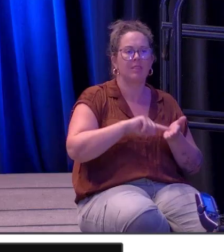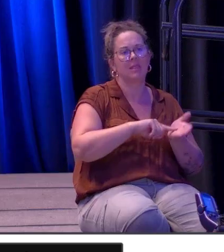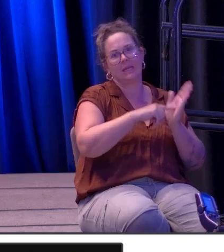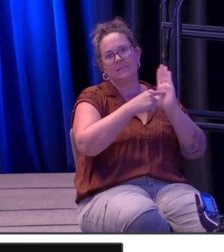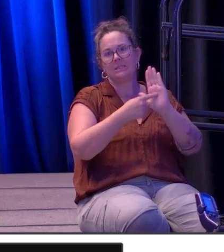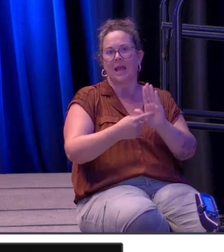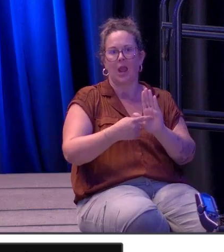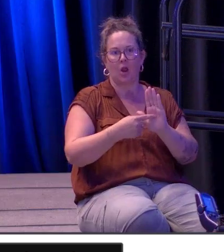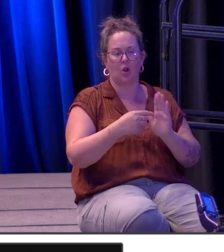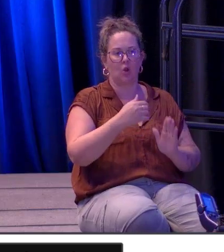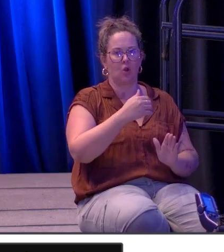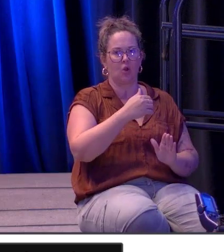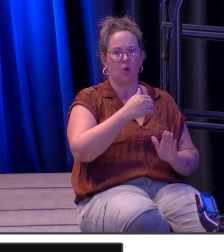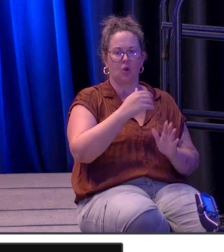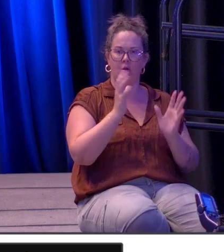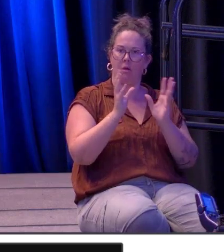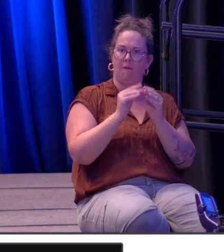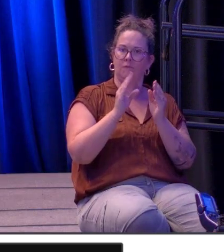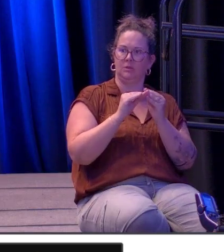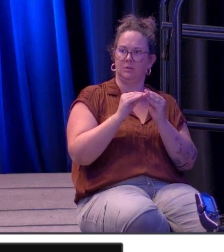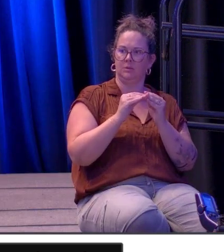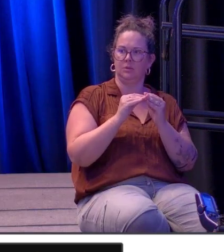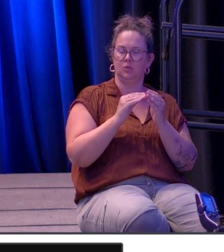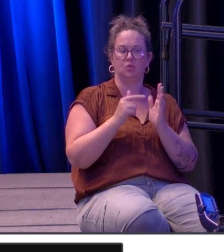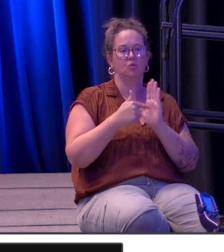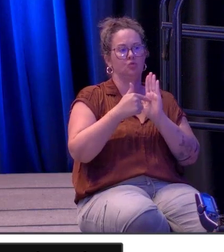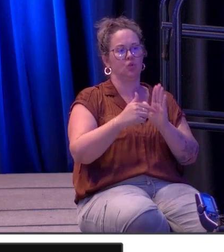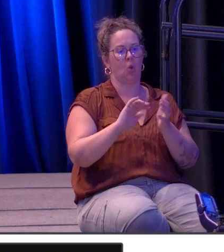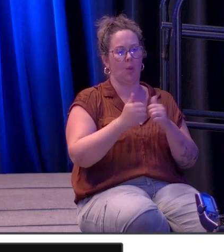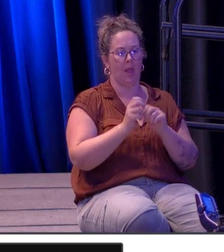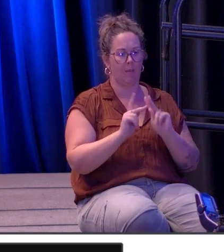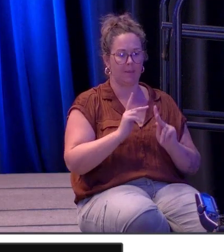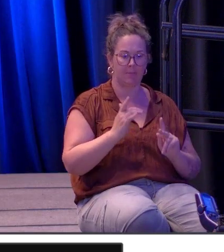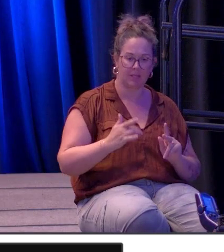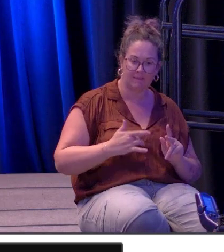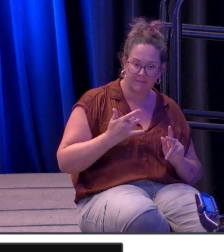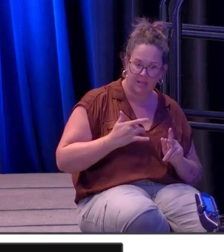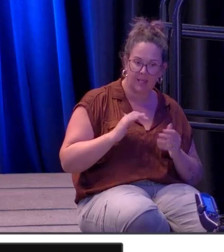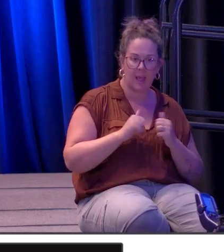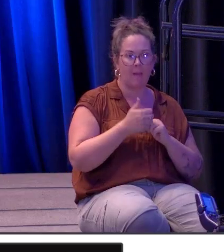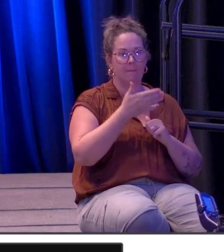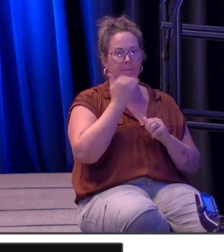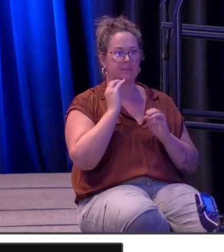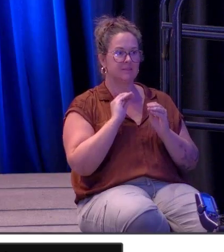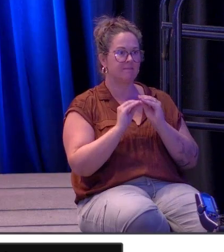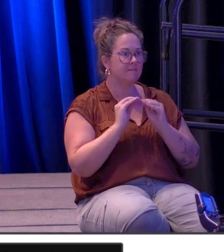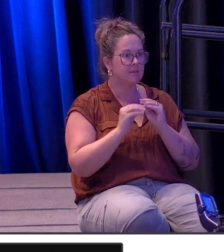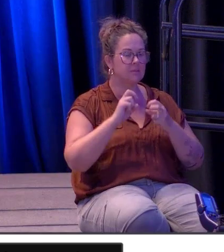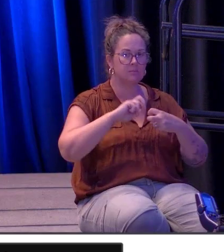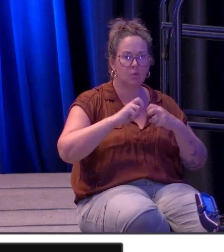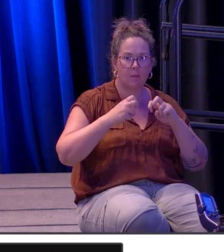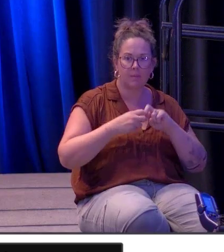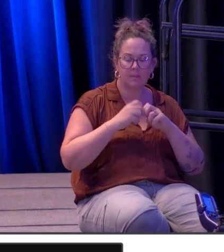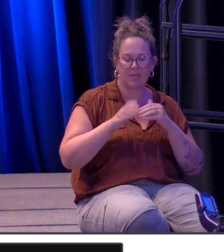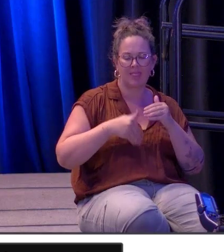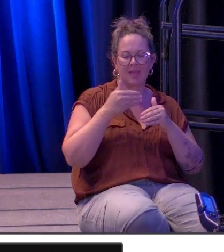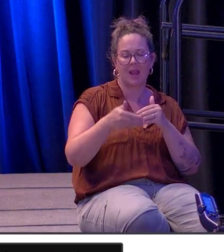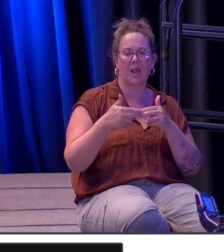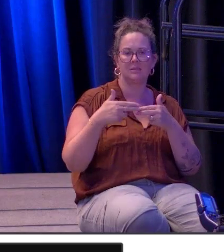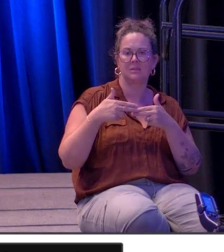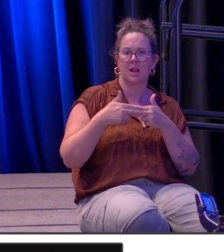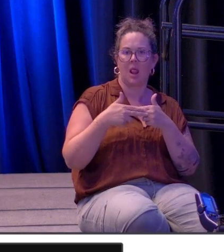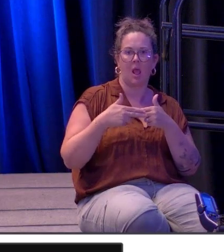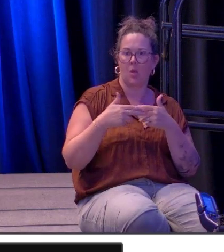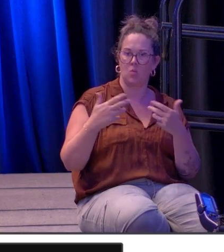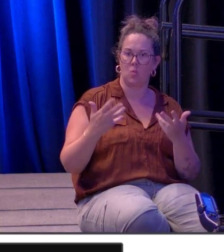membership what that looked like and how people are feeling and how we can fix the problems. So the next slide we're going to use here